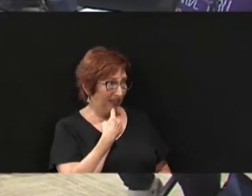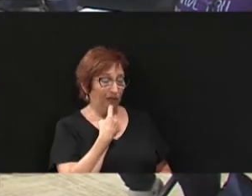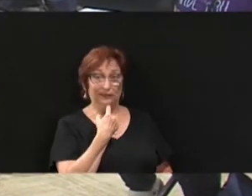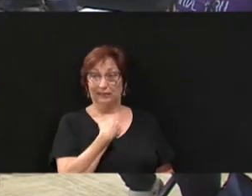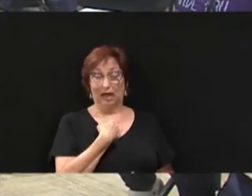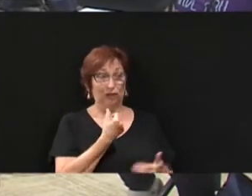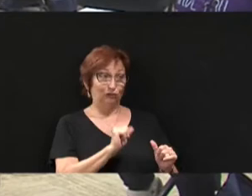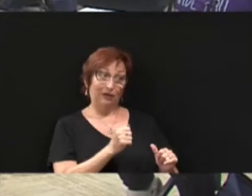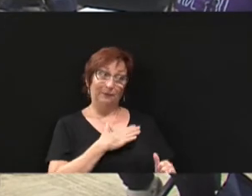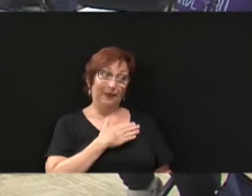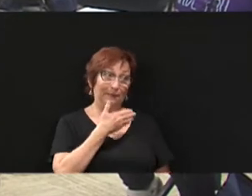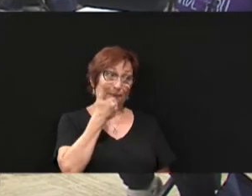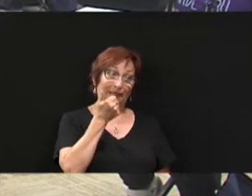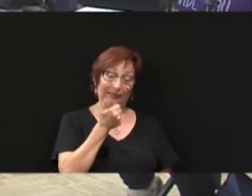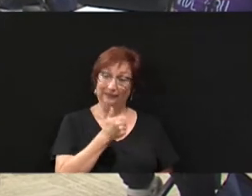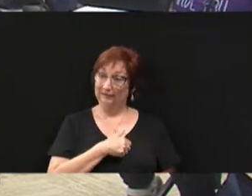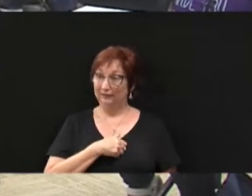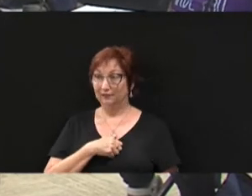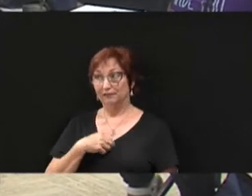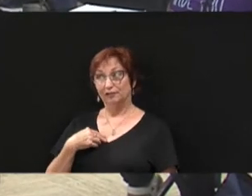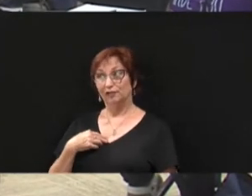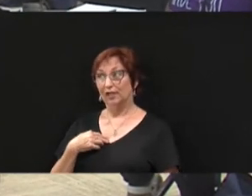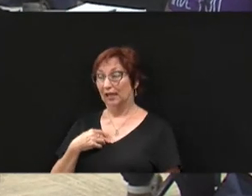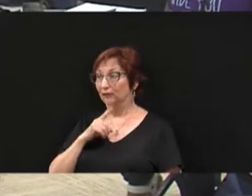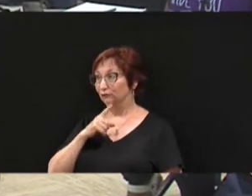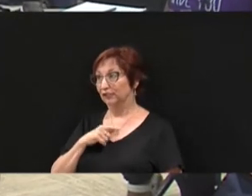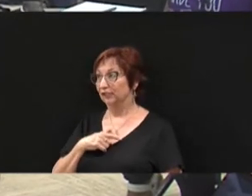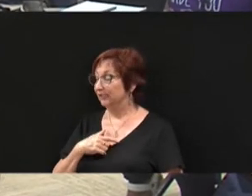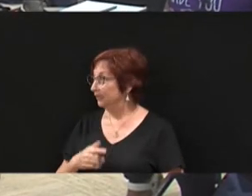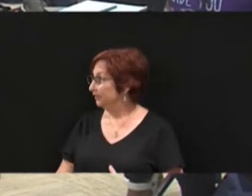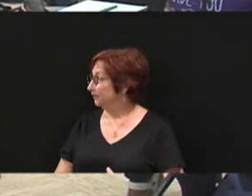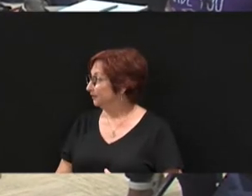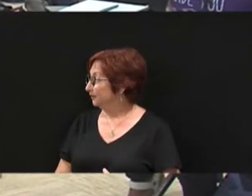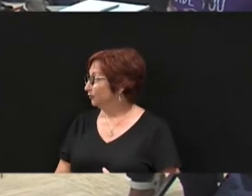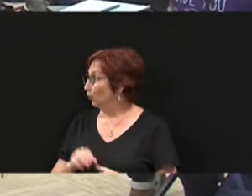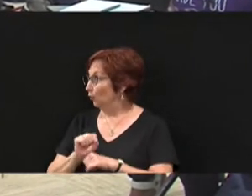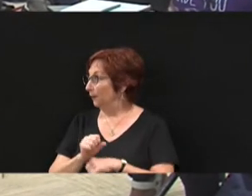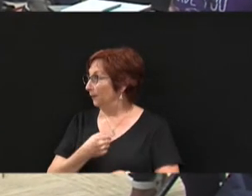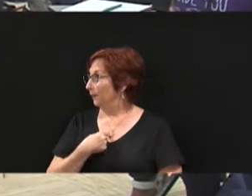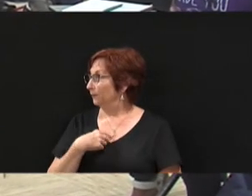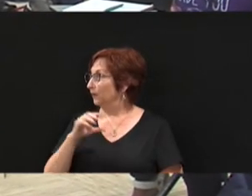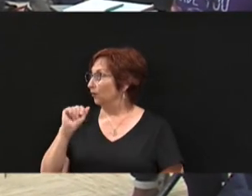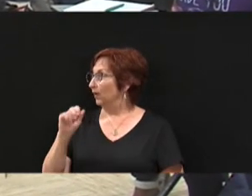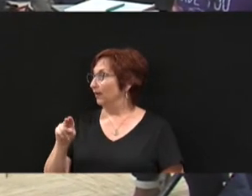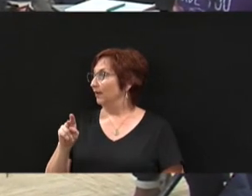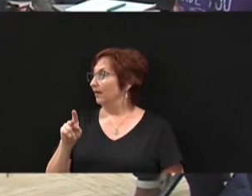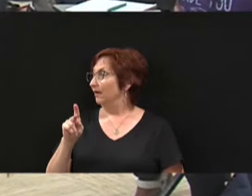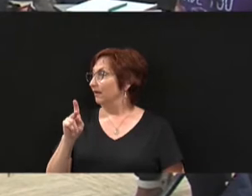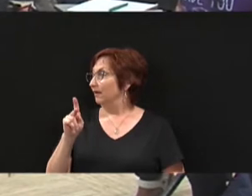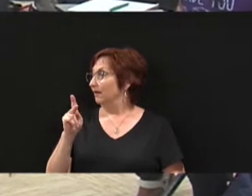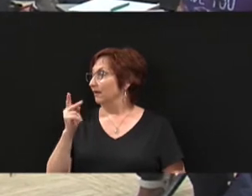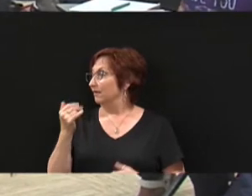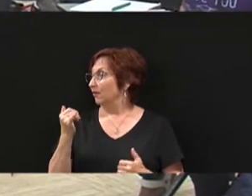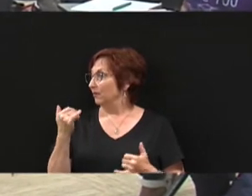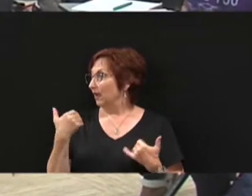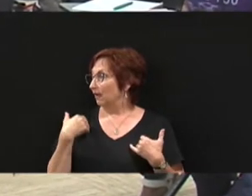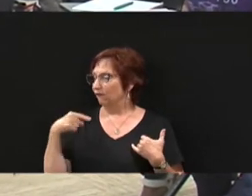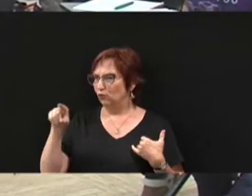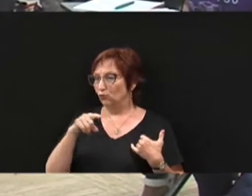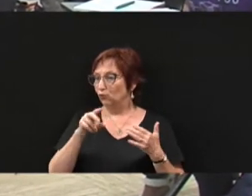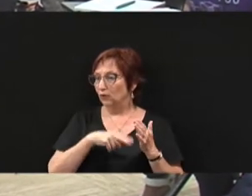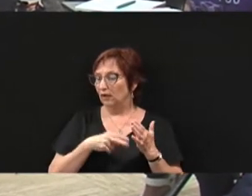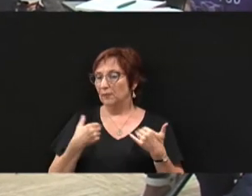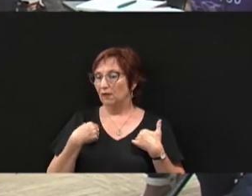right. You are taxing my brain. All right. Angie, We're going to do it. I'm going to have you read, and I'm just going to have